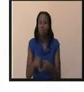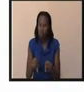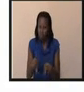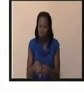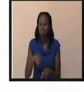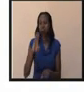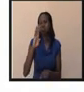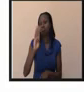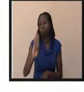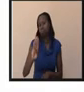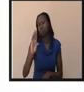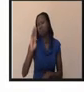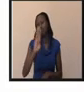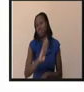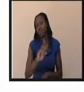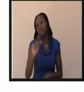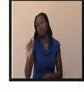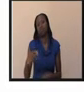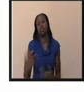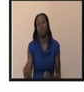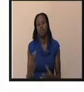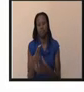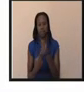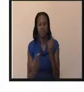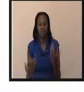Or like this.